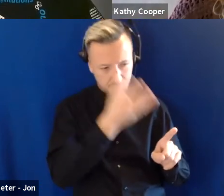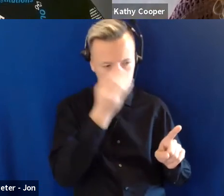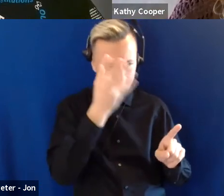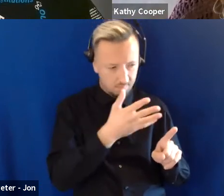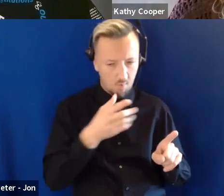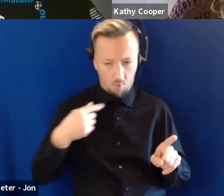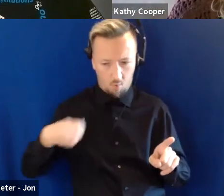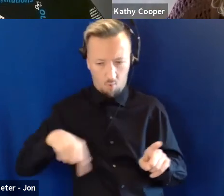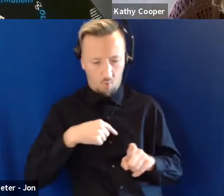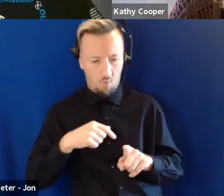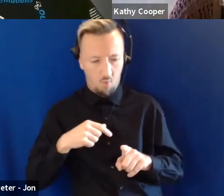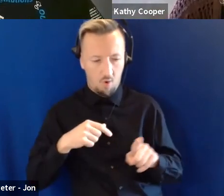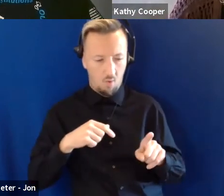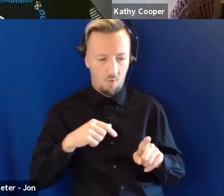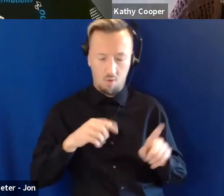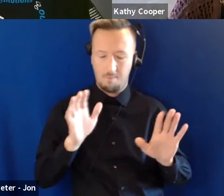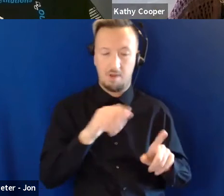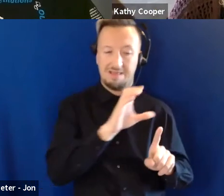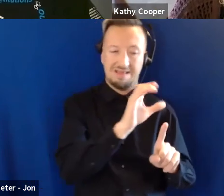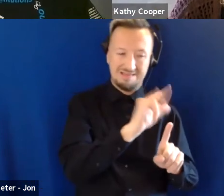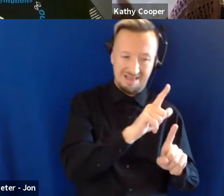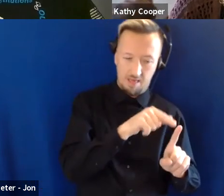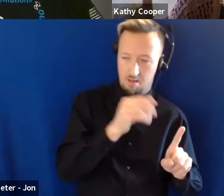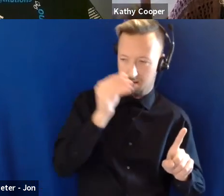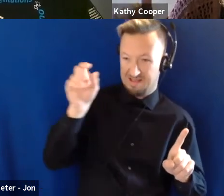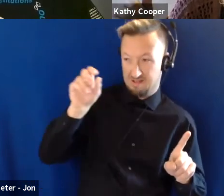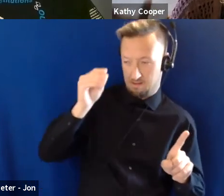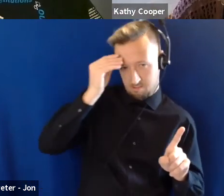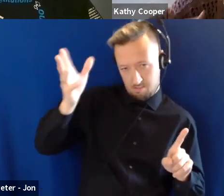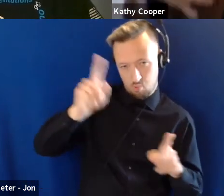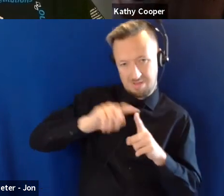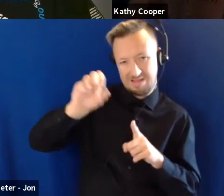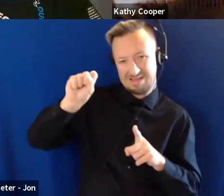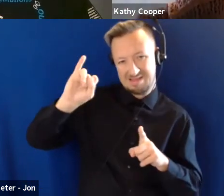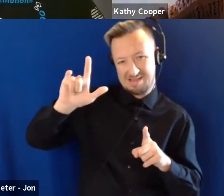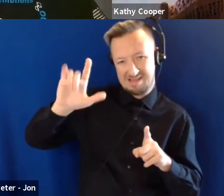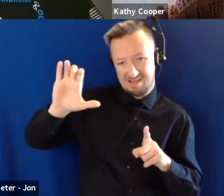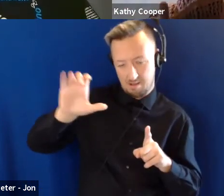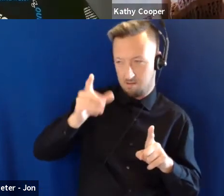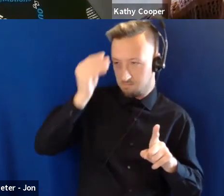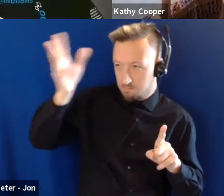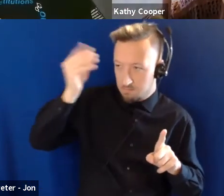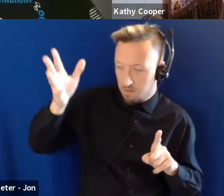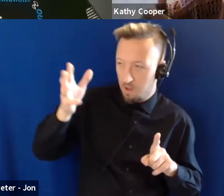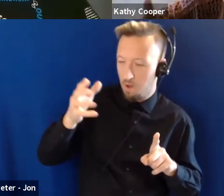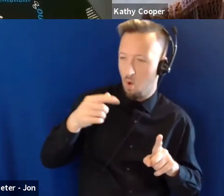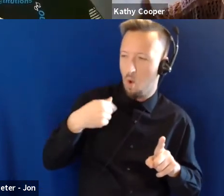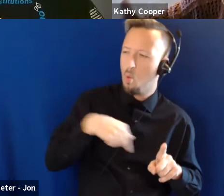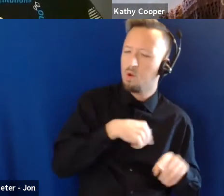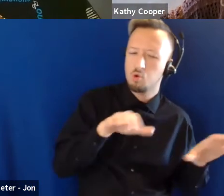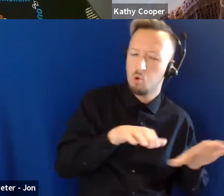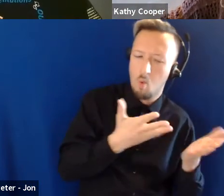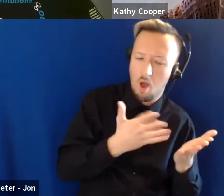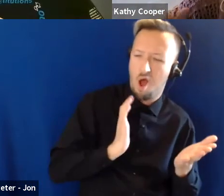working on, it helps the SILC be able to then make that as an advocacy priority for the SILC